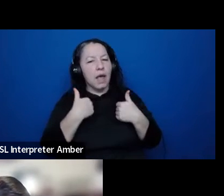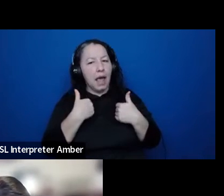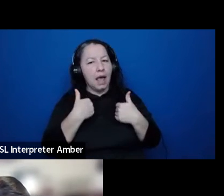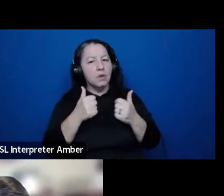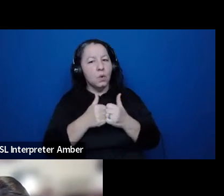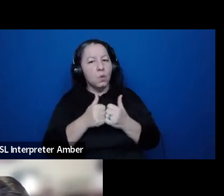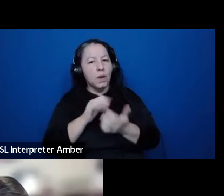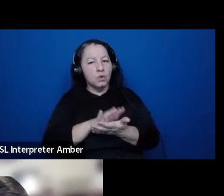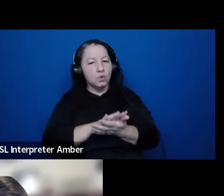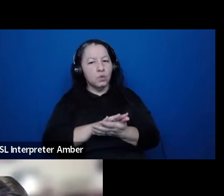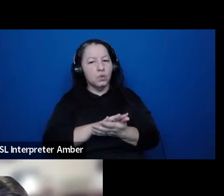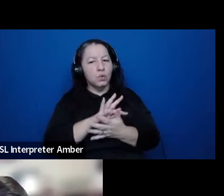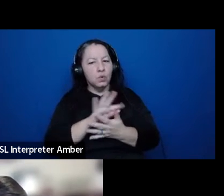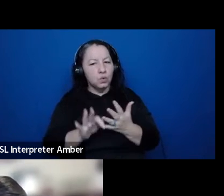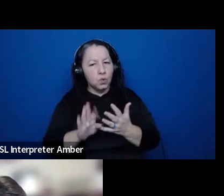choice